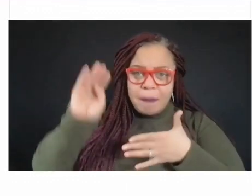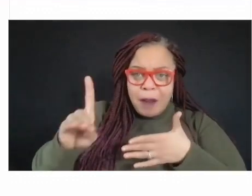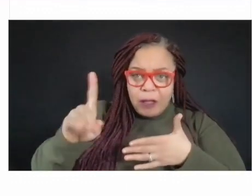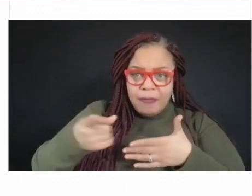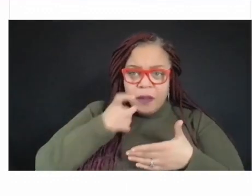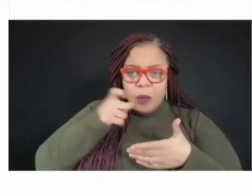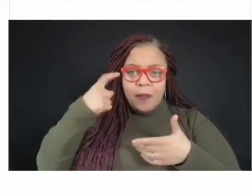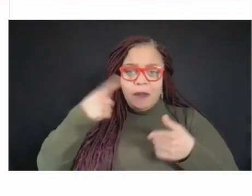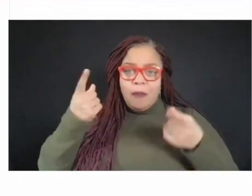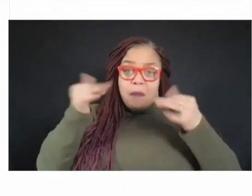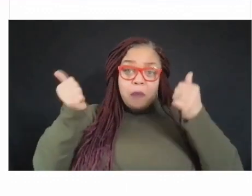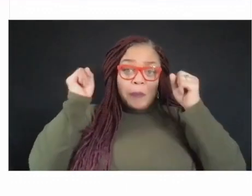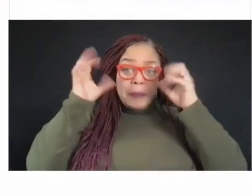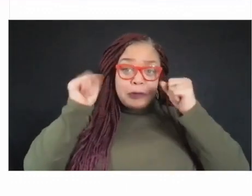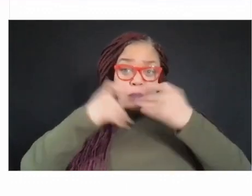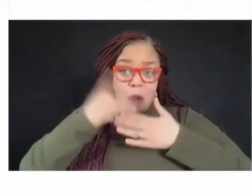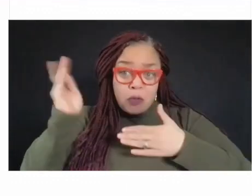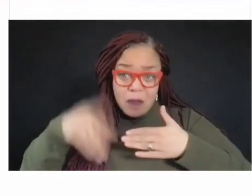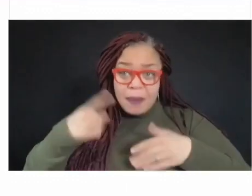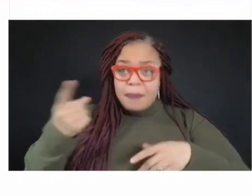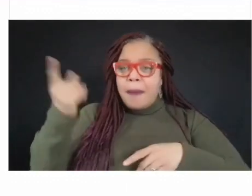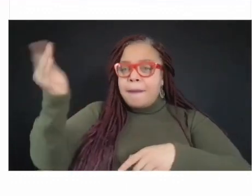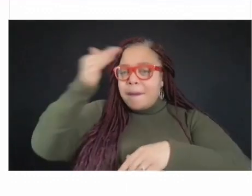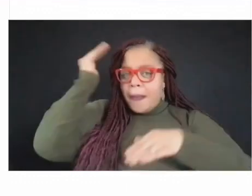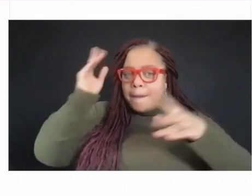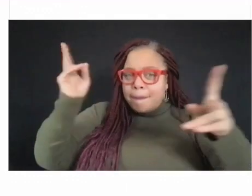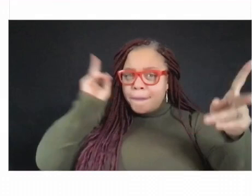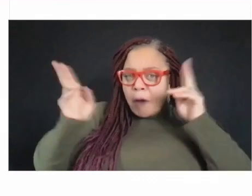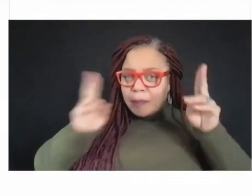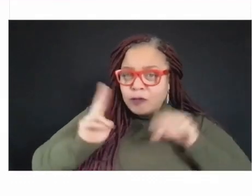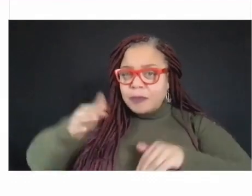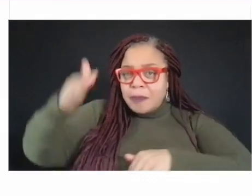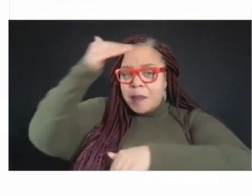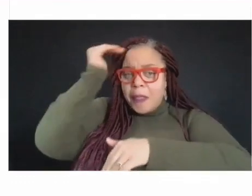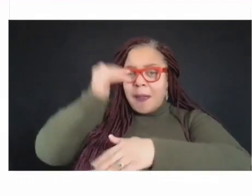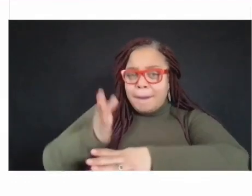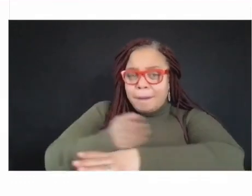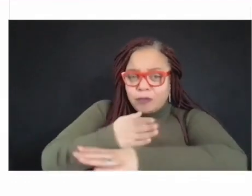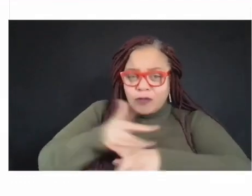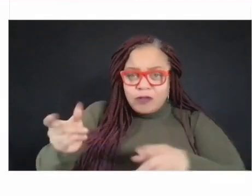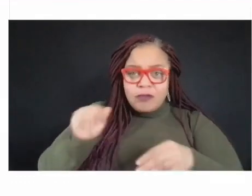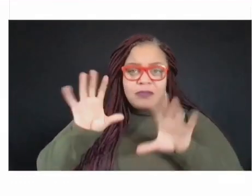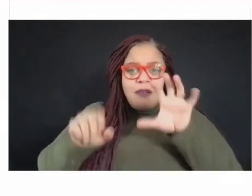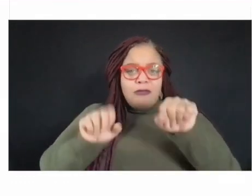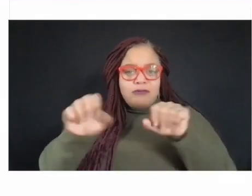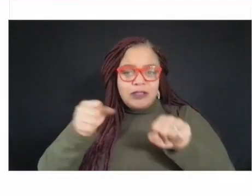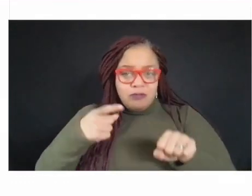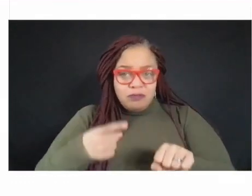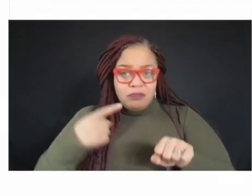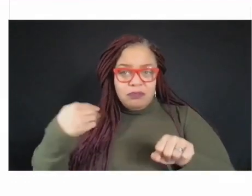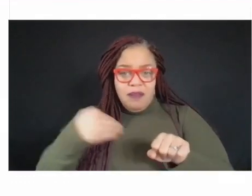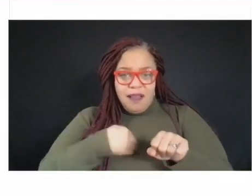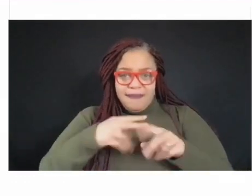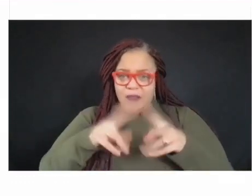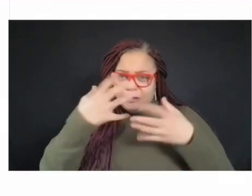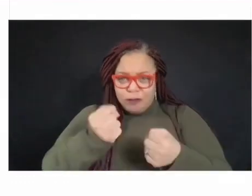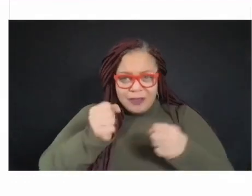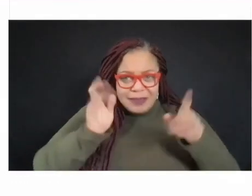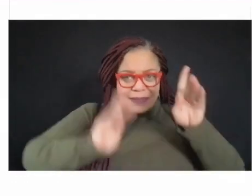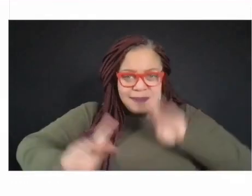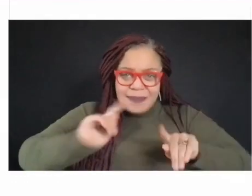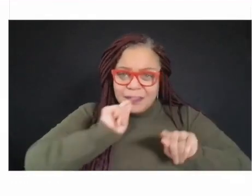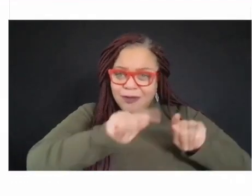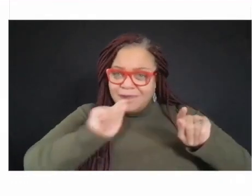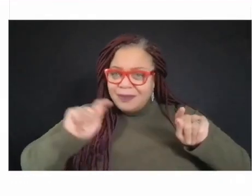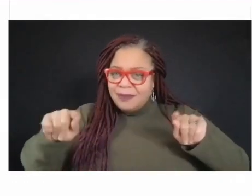they have an outreach source there of very trusted individuals. And what they do is they keep them educated about the current issues. And so